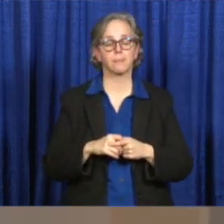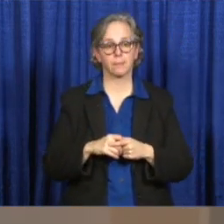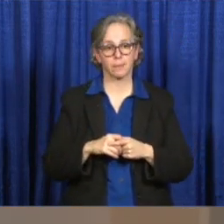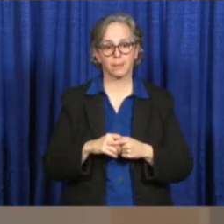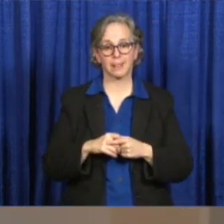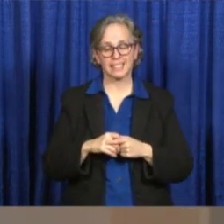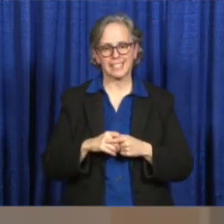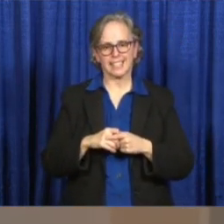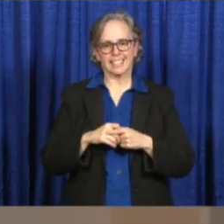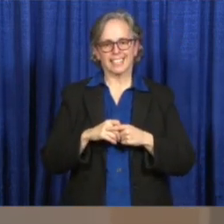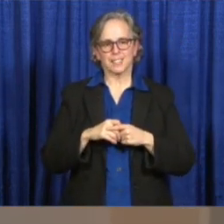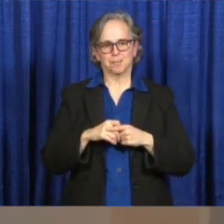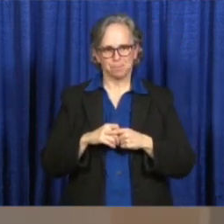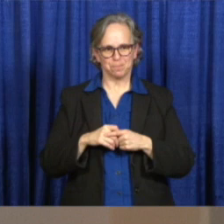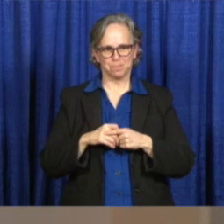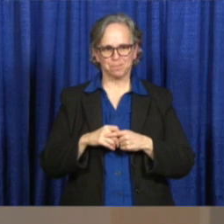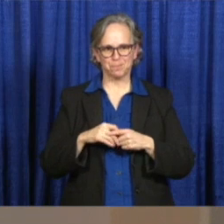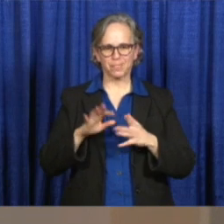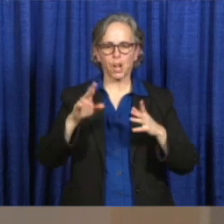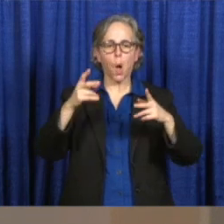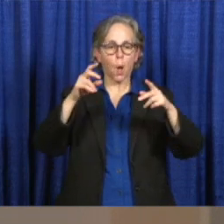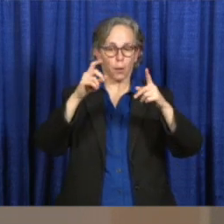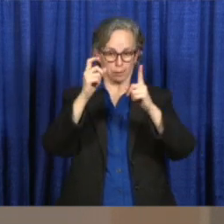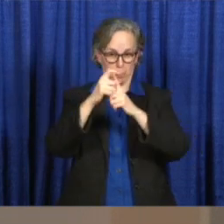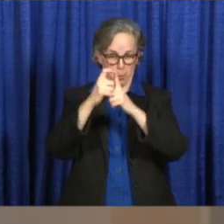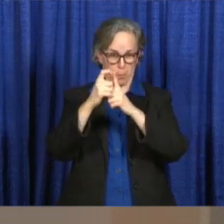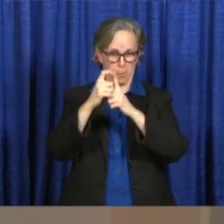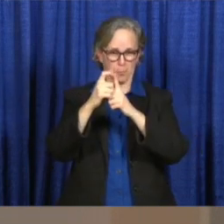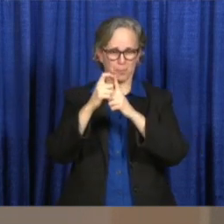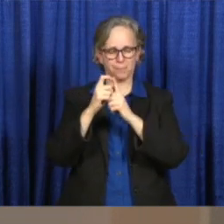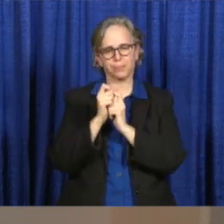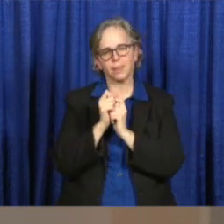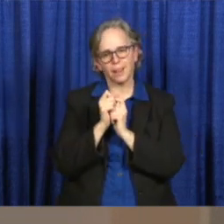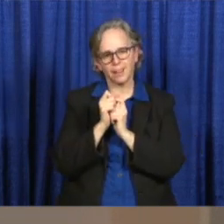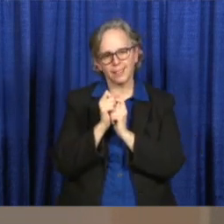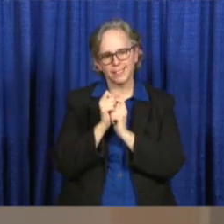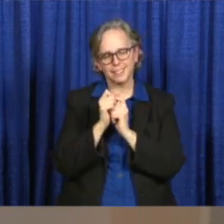use the term, essentially, in the order,